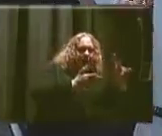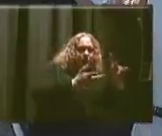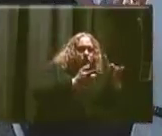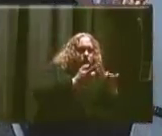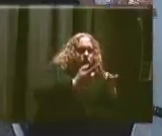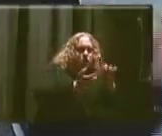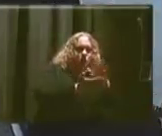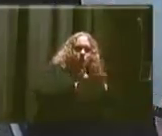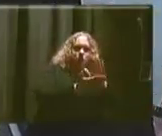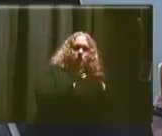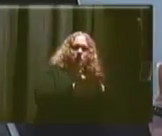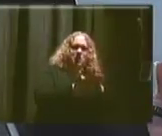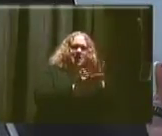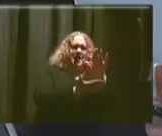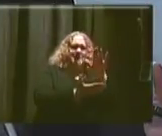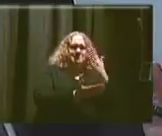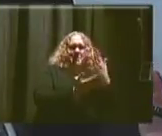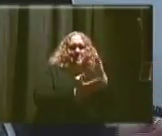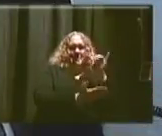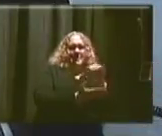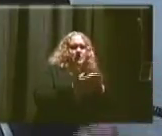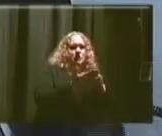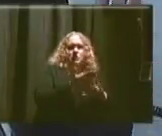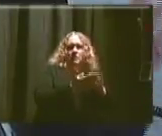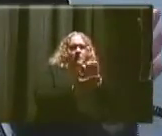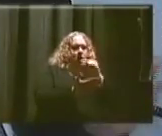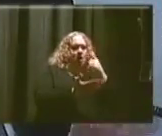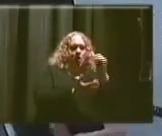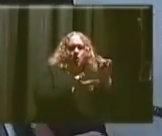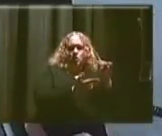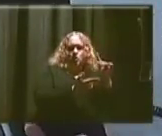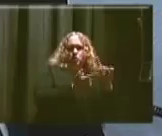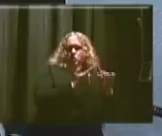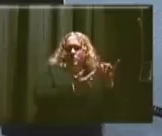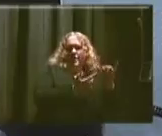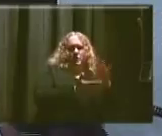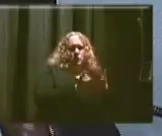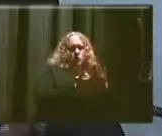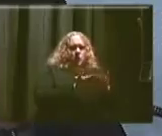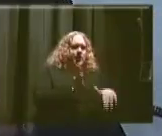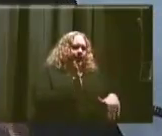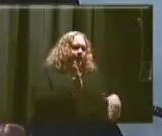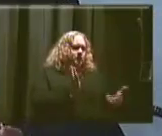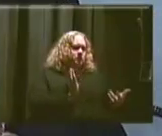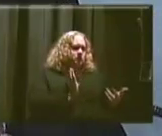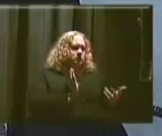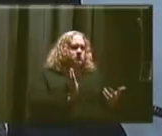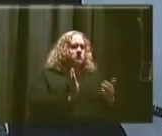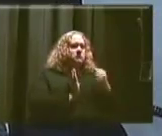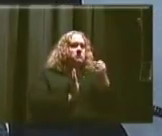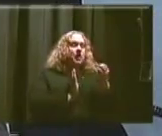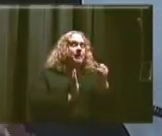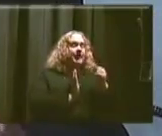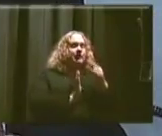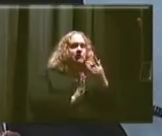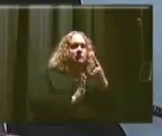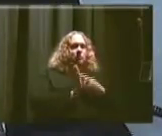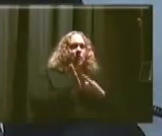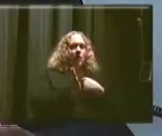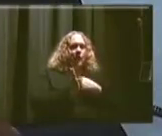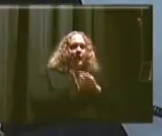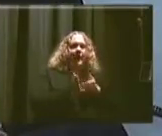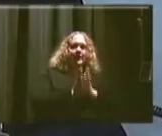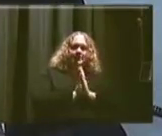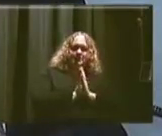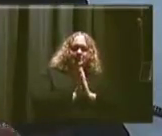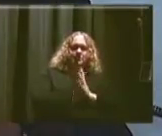really might not have attended yet. Okay, right. So that's what we're asking for. And an answer to your question is, yes,